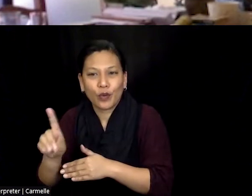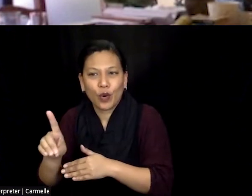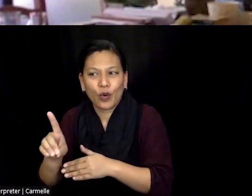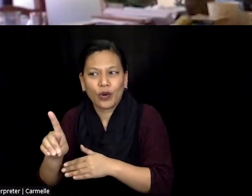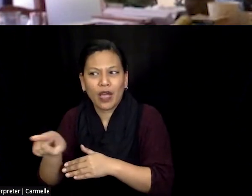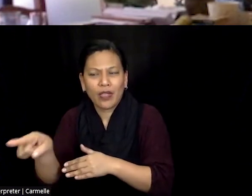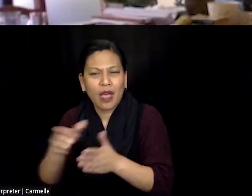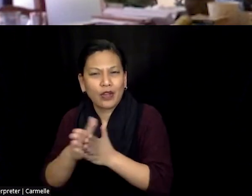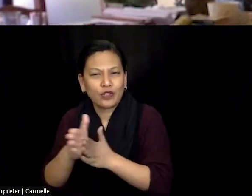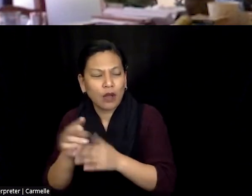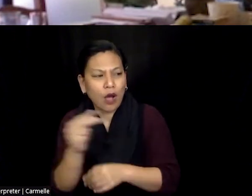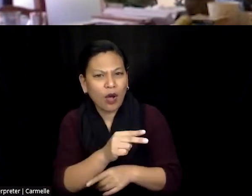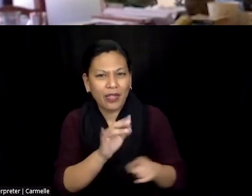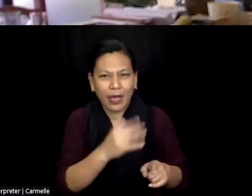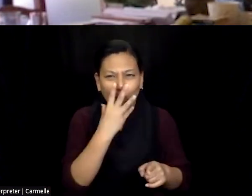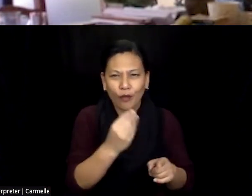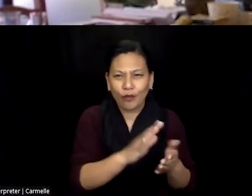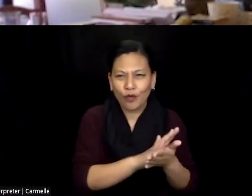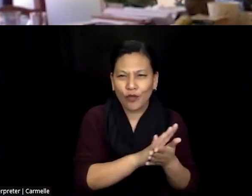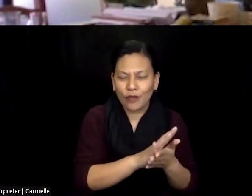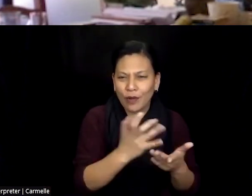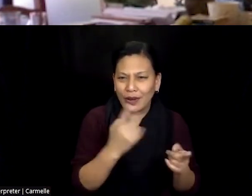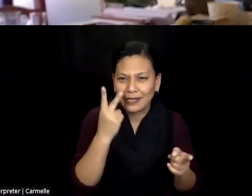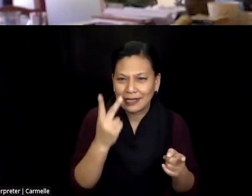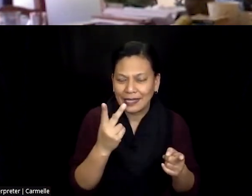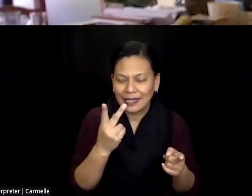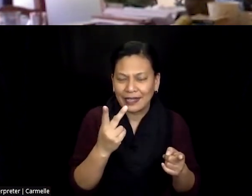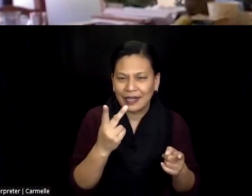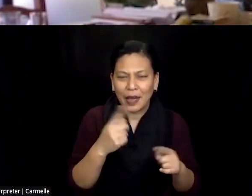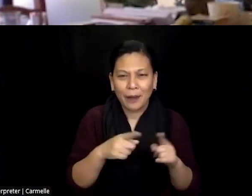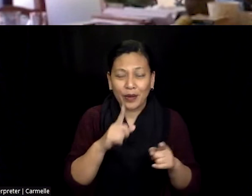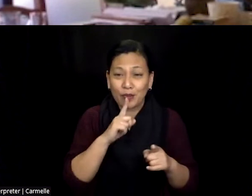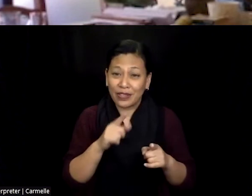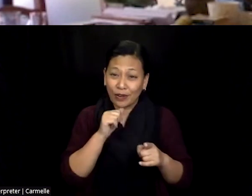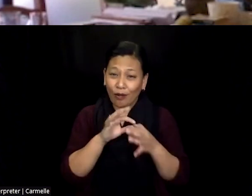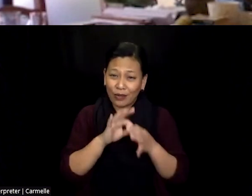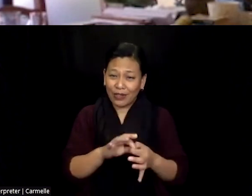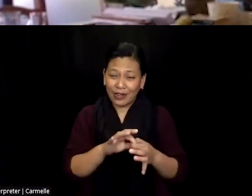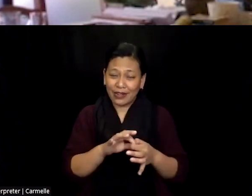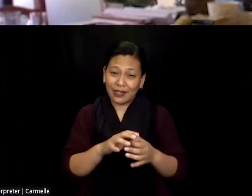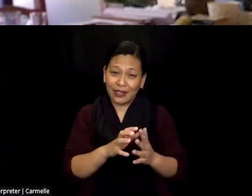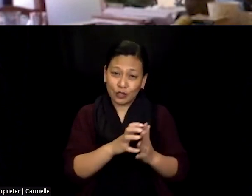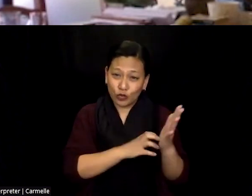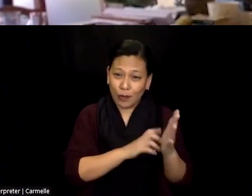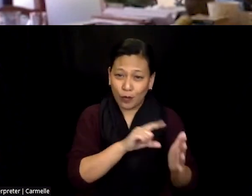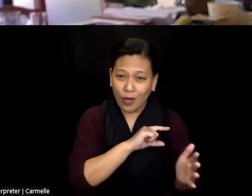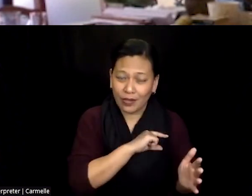in the next few weeks, and it had nothing to do with the quality of the script. I had to go away for 6 weeks to make the script